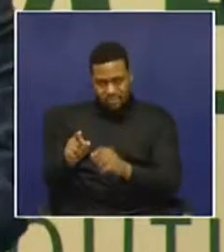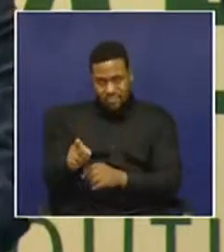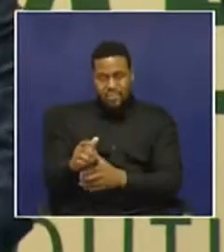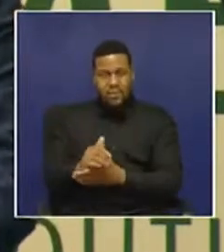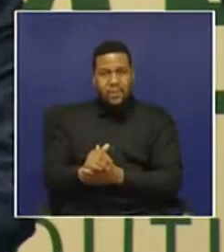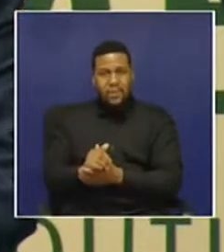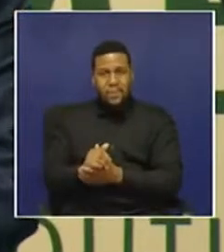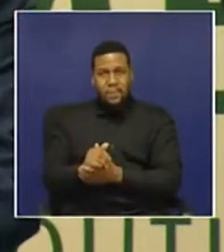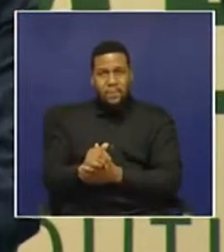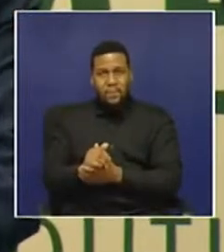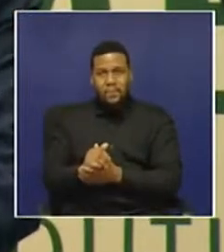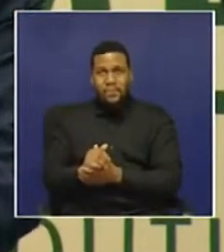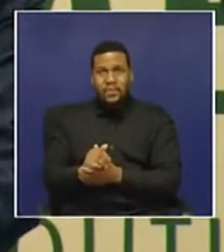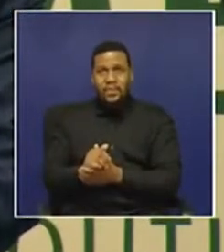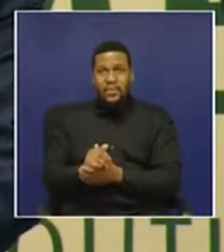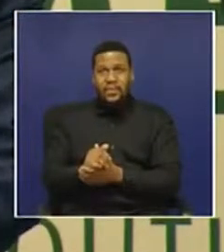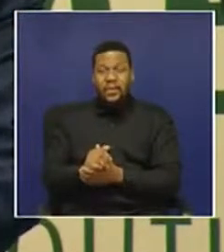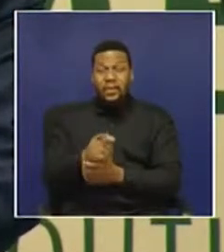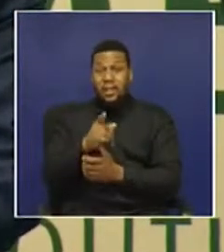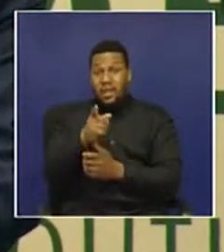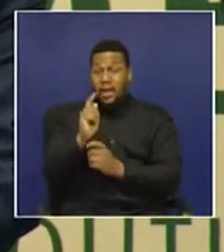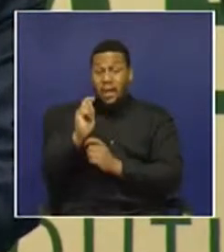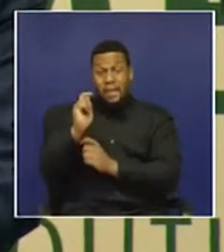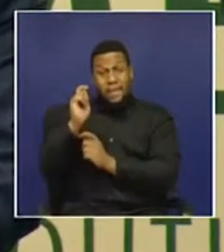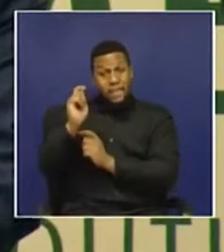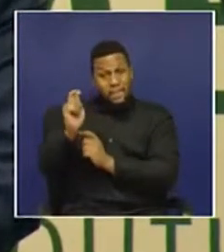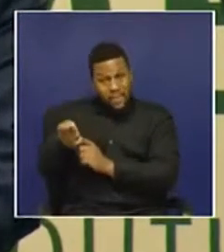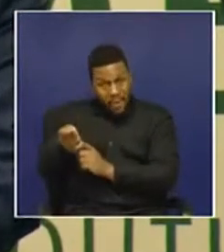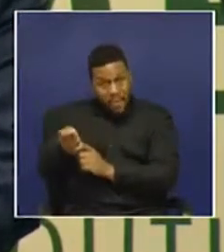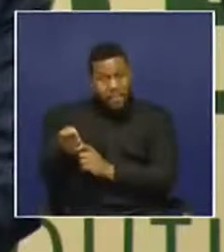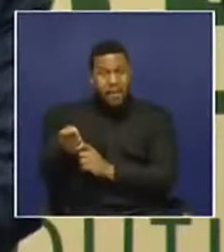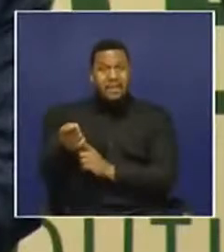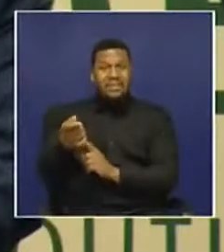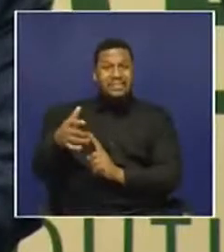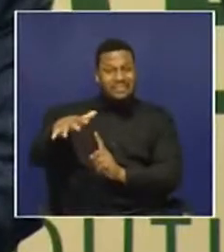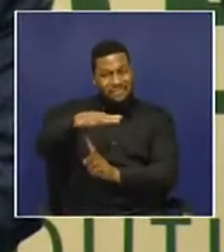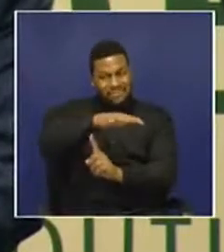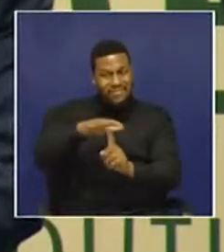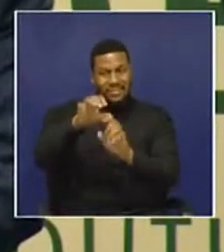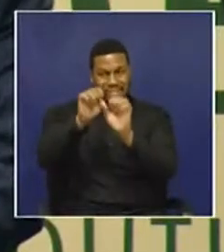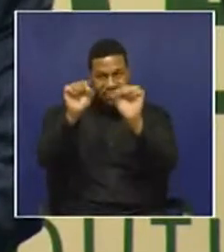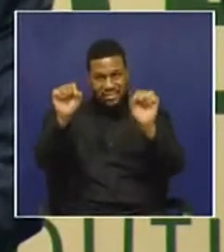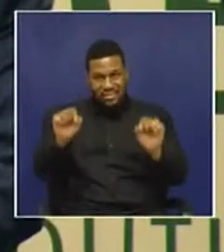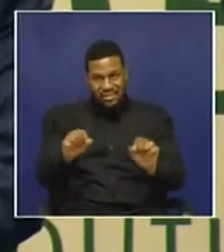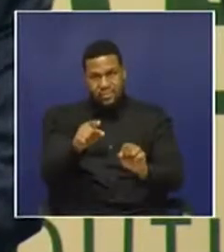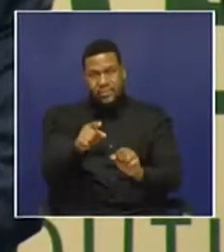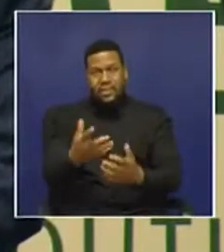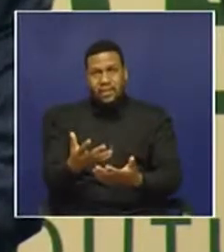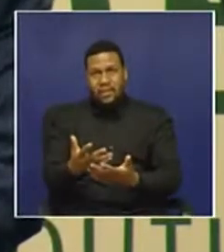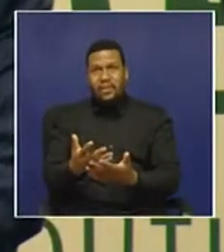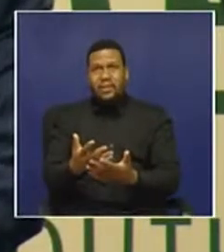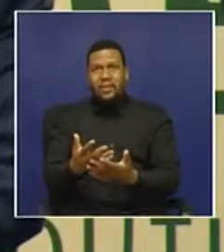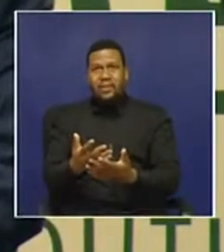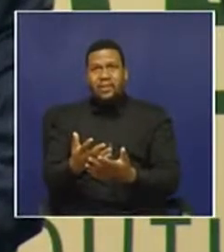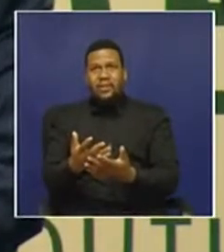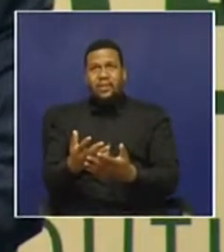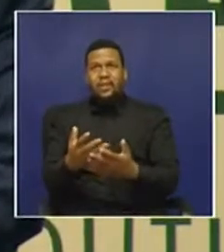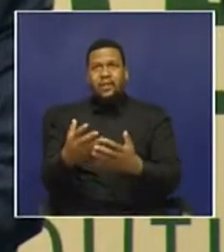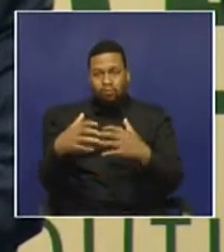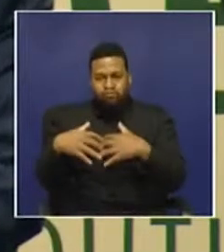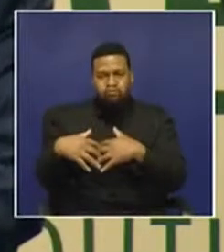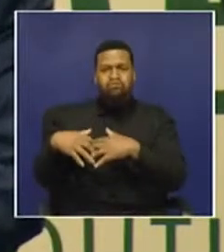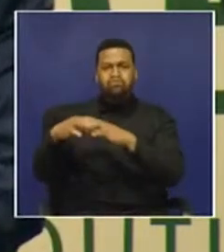The payment ecosystem management has achieved its first milestone, and with the establishment of the